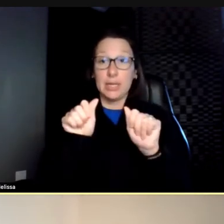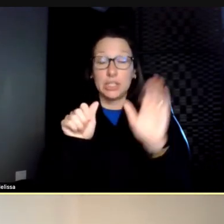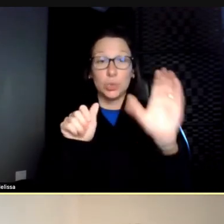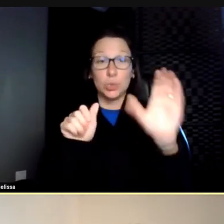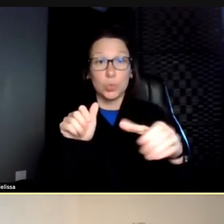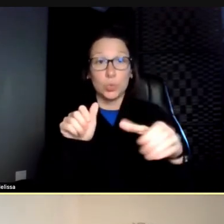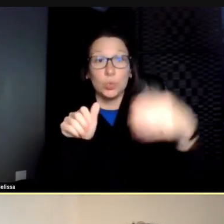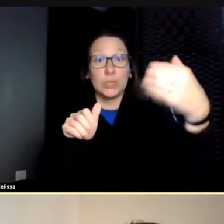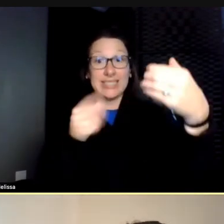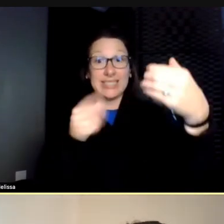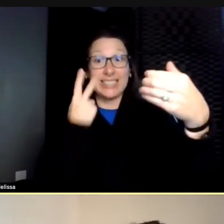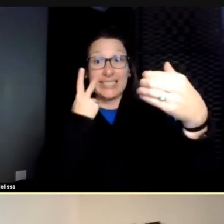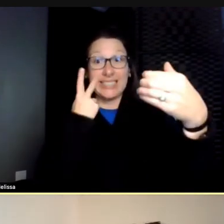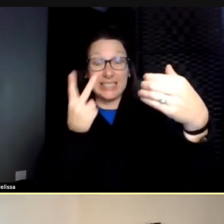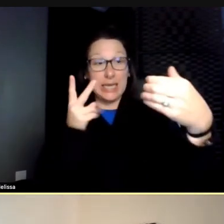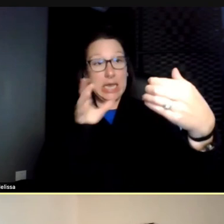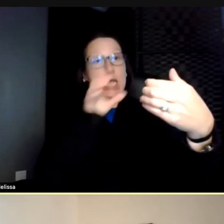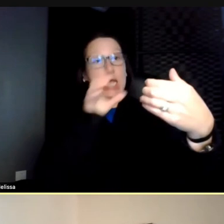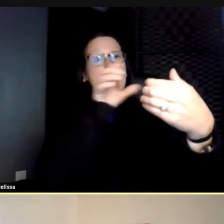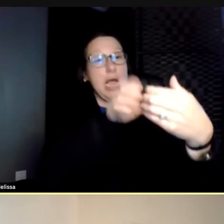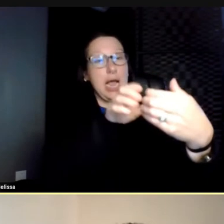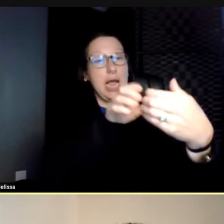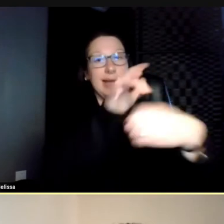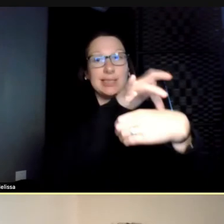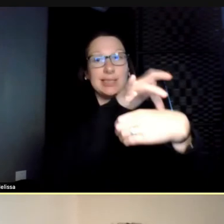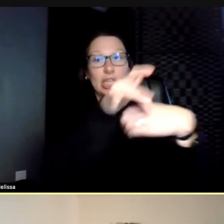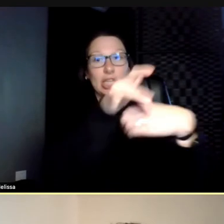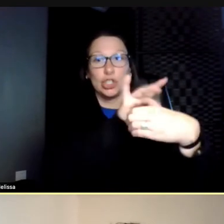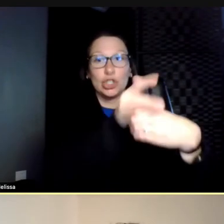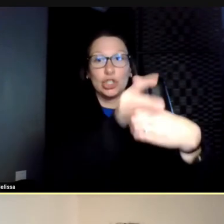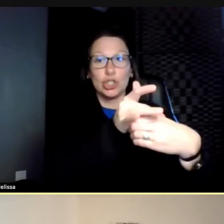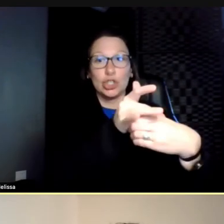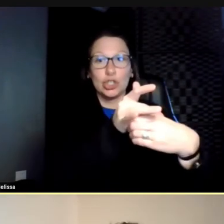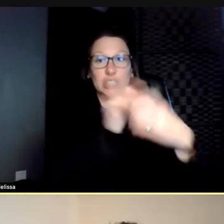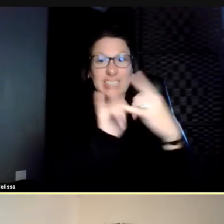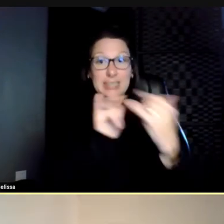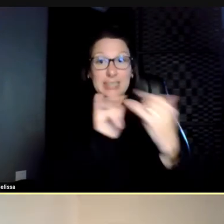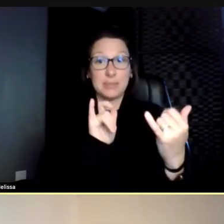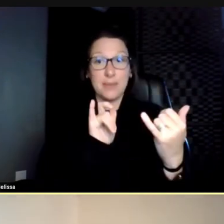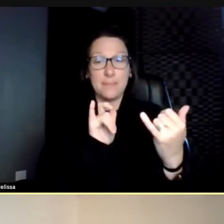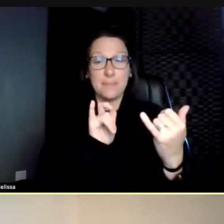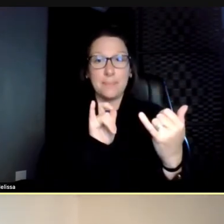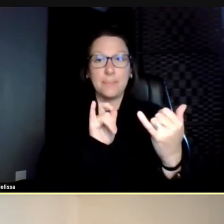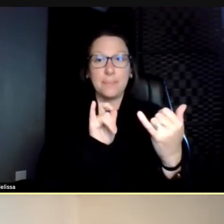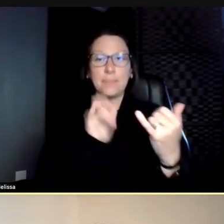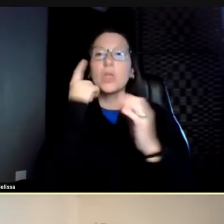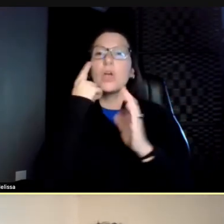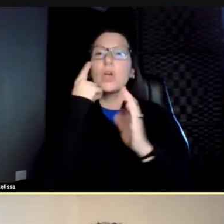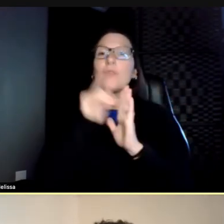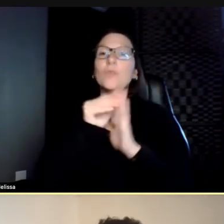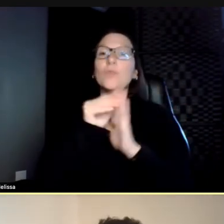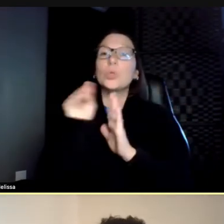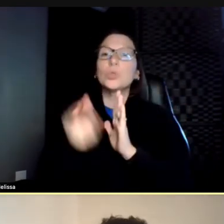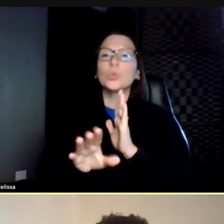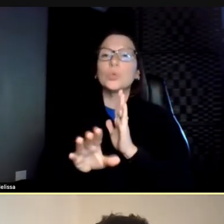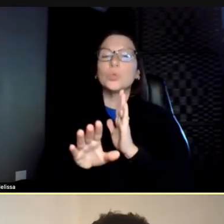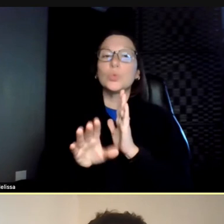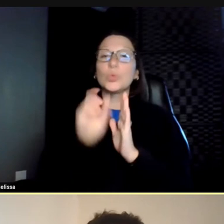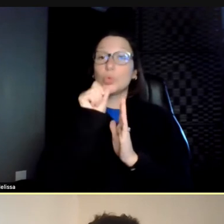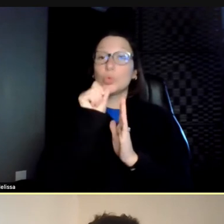and tactually explore a target simultaneously. For students who don't have the